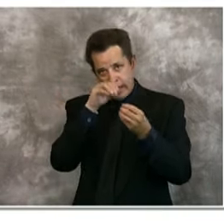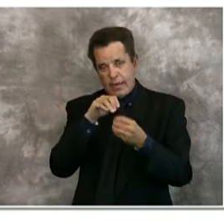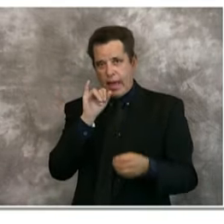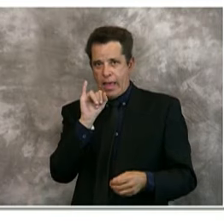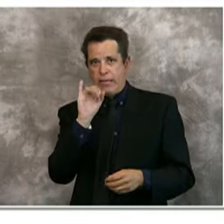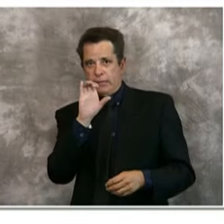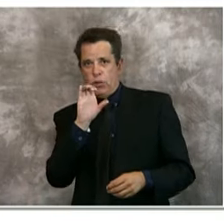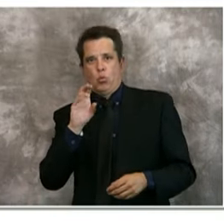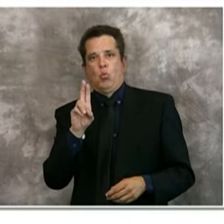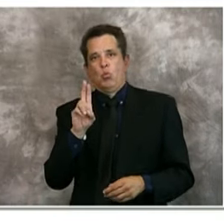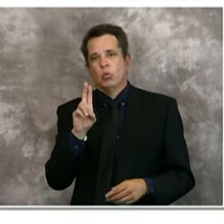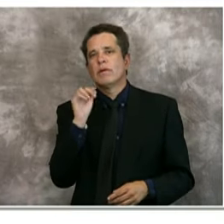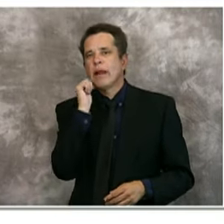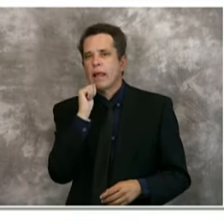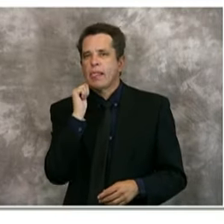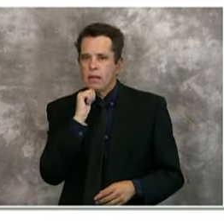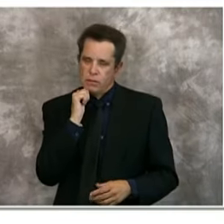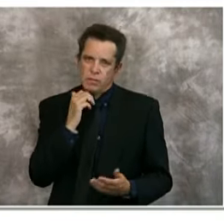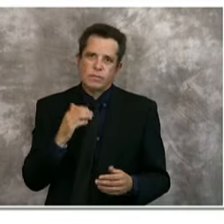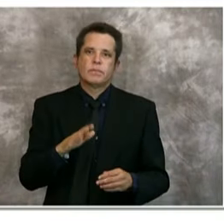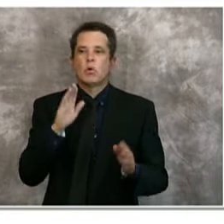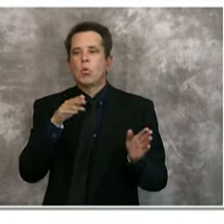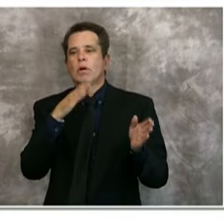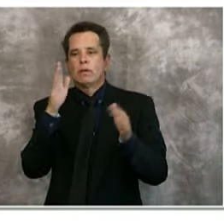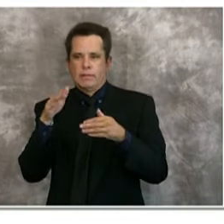the ICU. In the next slide,